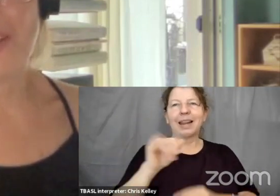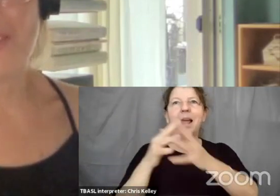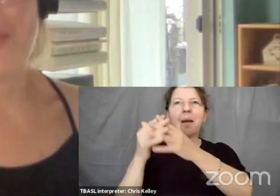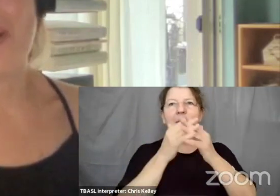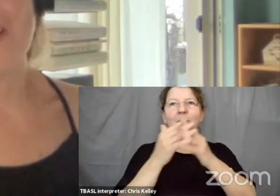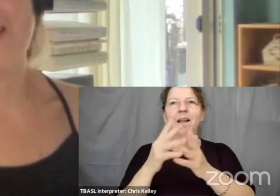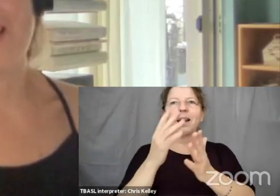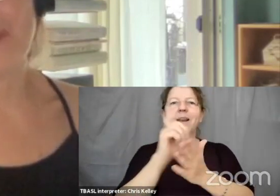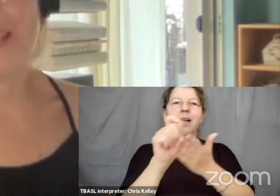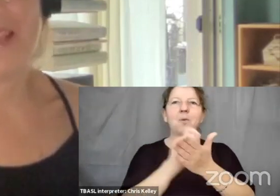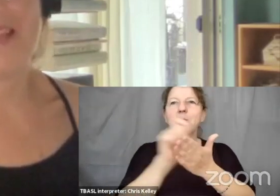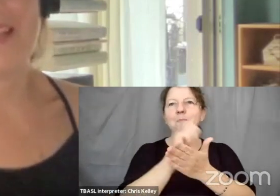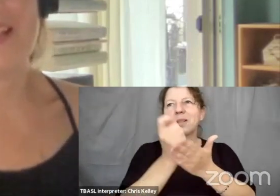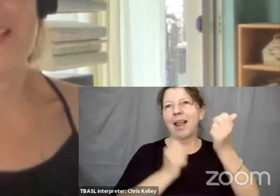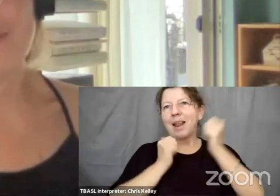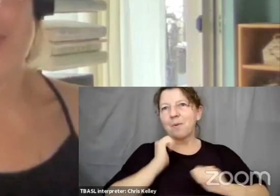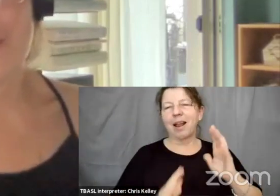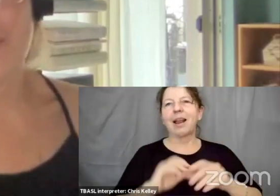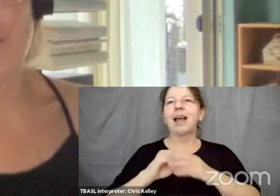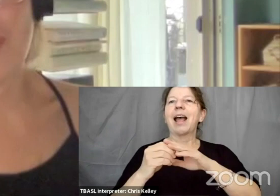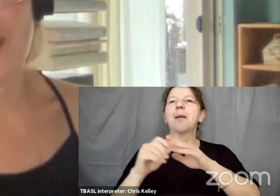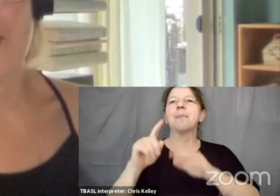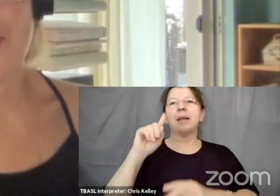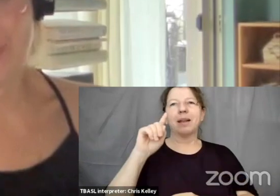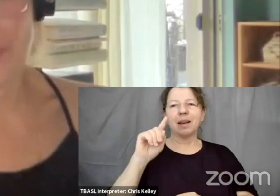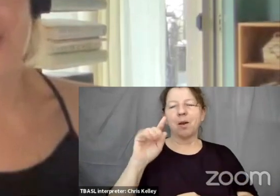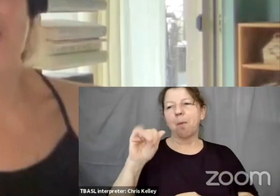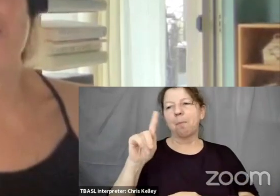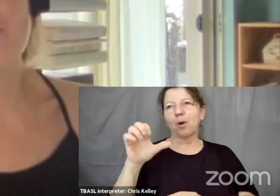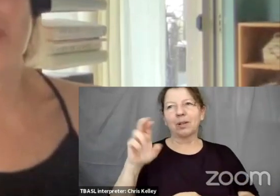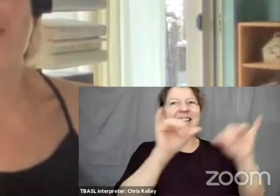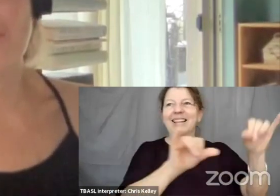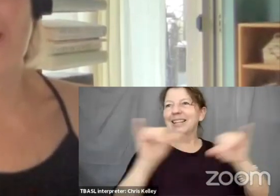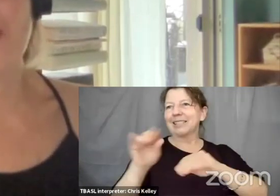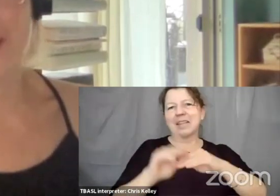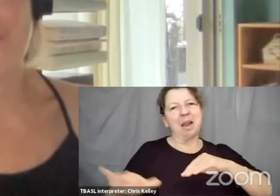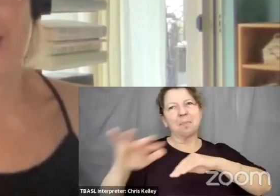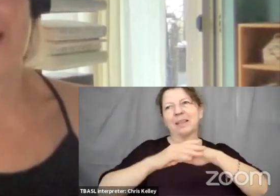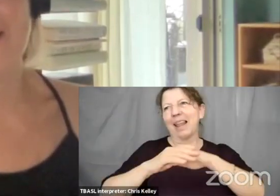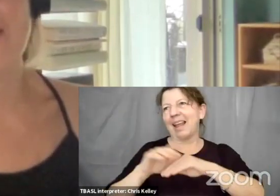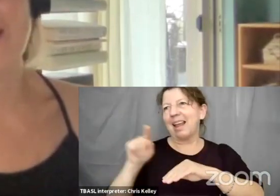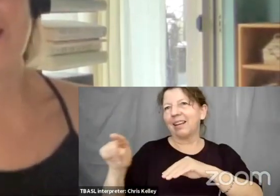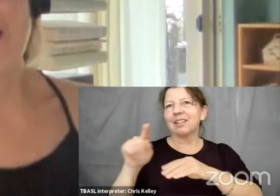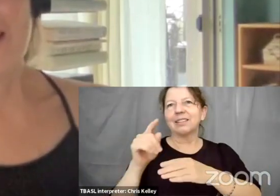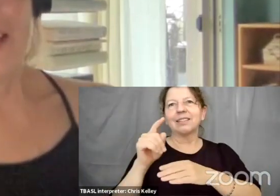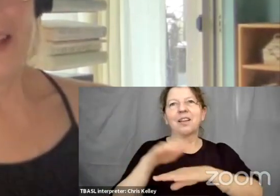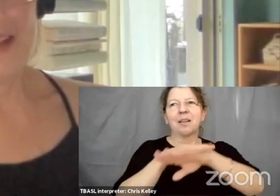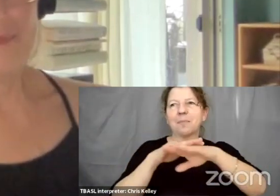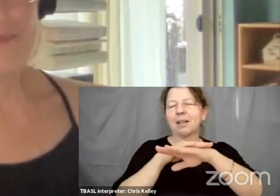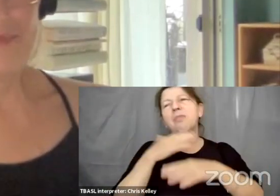Brooklyn, also on Lenape land. And thank you, James, for that incredible acknowledgement about Lenape land.